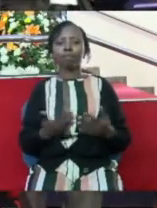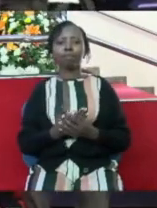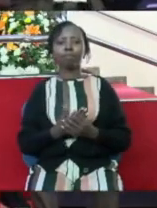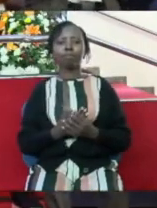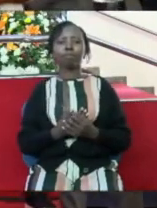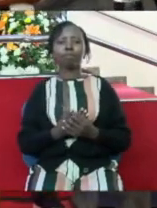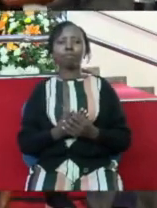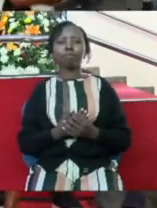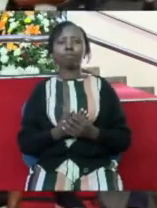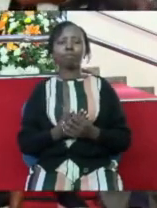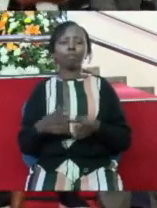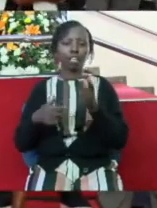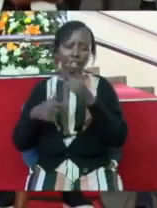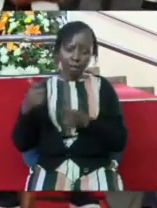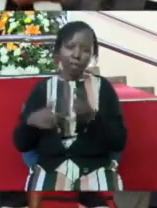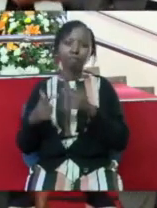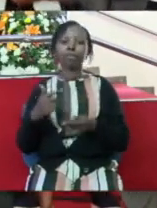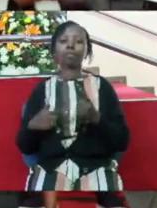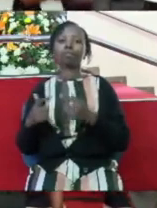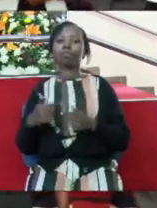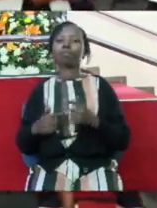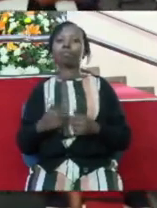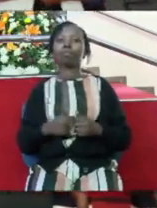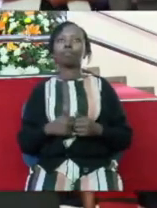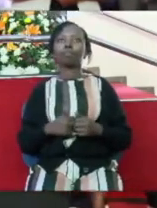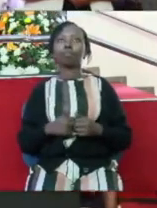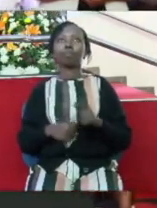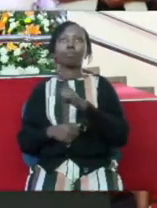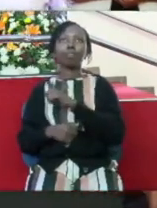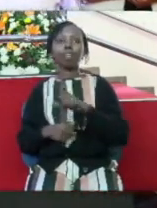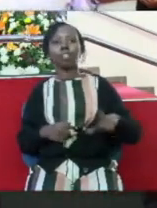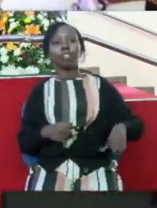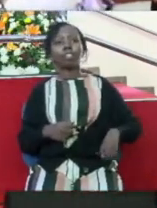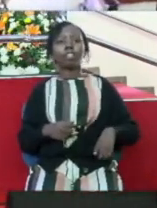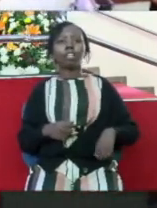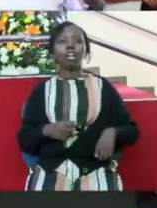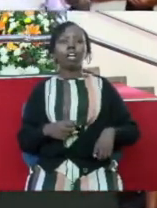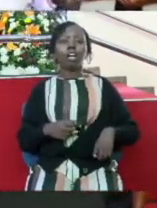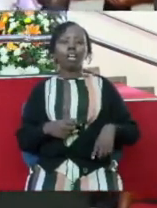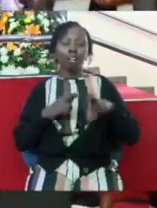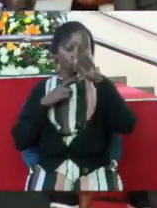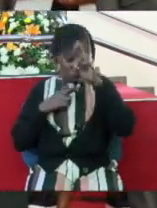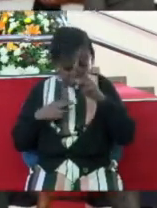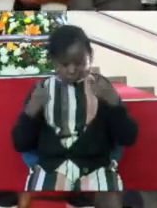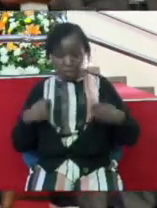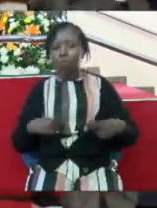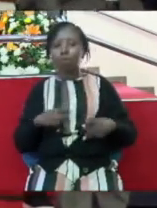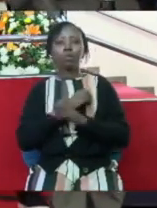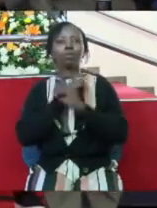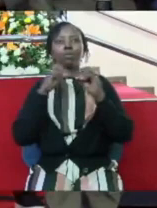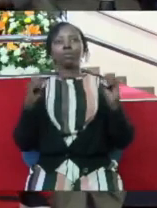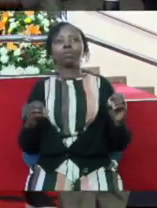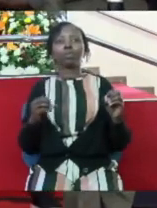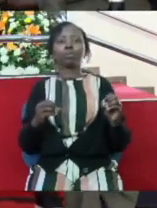Oh yes, just keep coming, keep coming. Kuja tu, kuja tu. And the Lord is no respecter of persons. Na Mungu yeye haogopi watu. He is